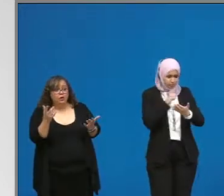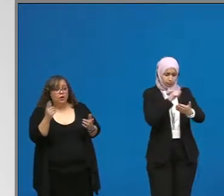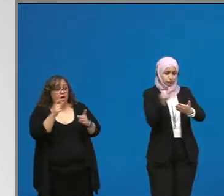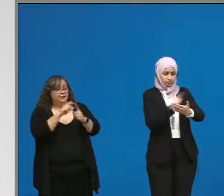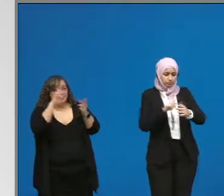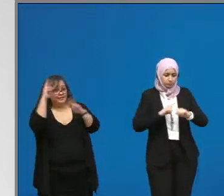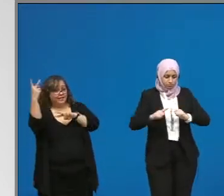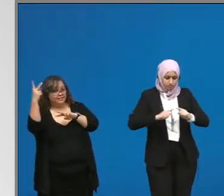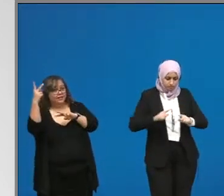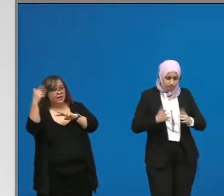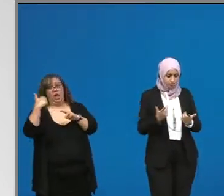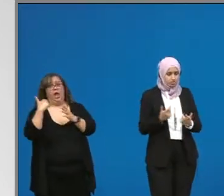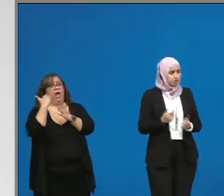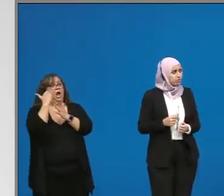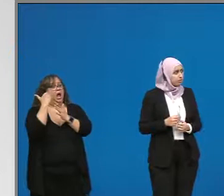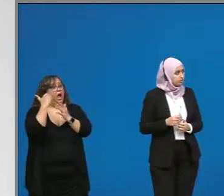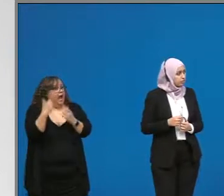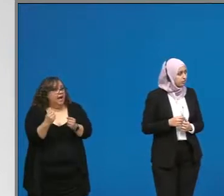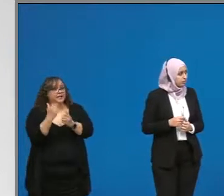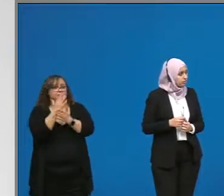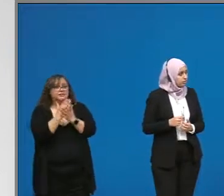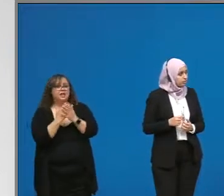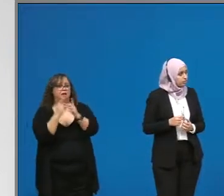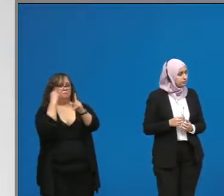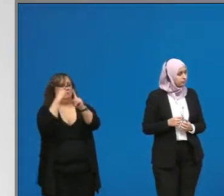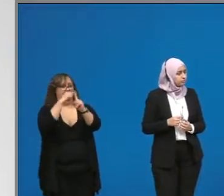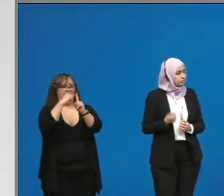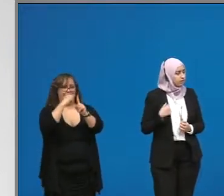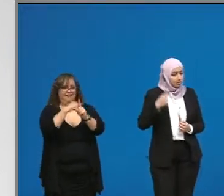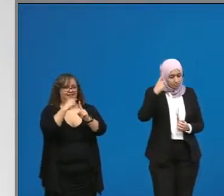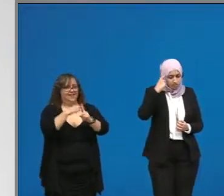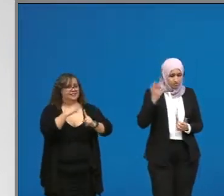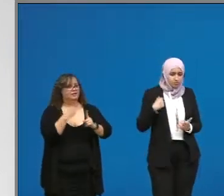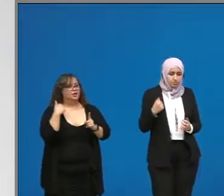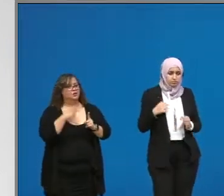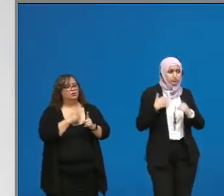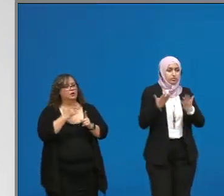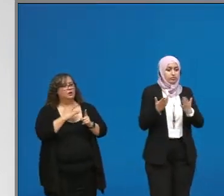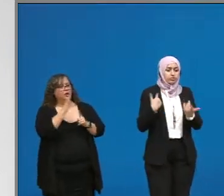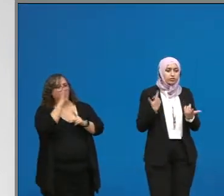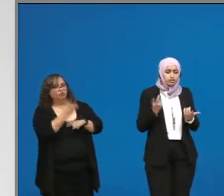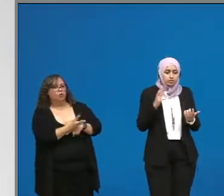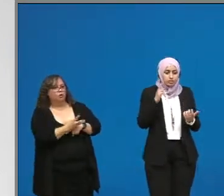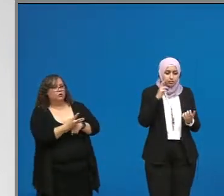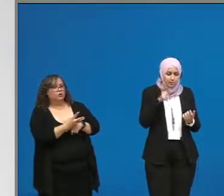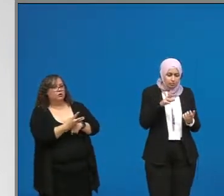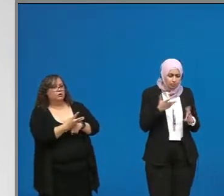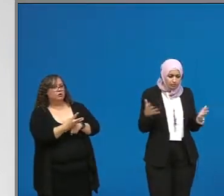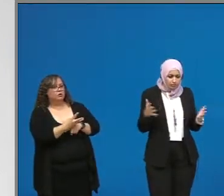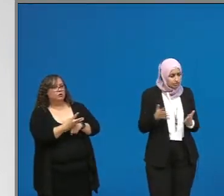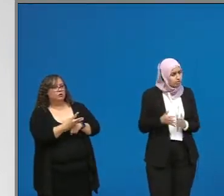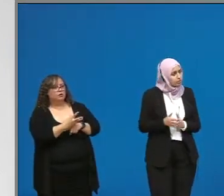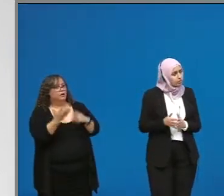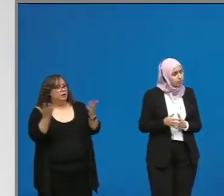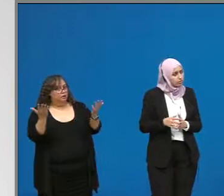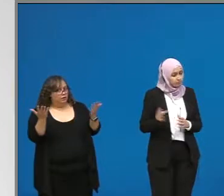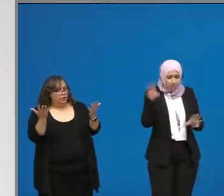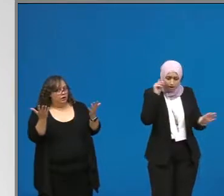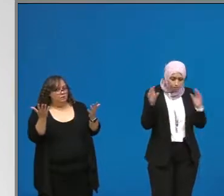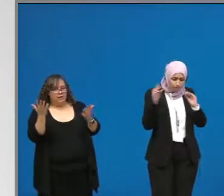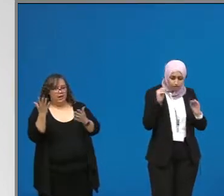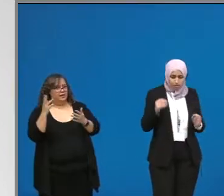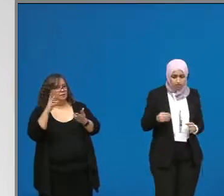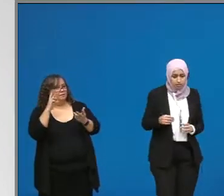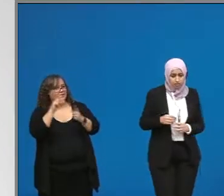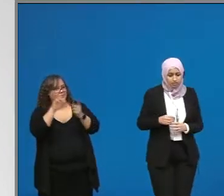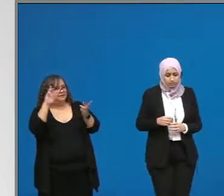and we never take a grasp of those huge pluses that a dyslexic people can bring intellectually and at